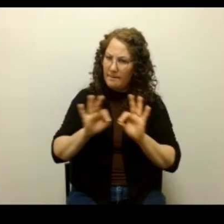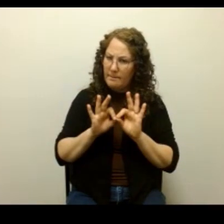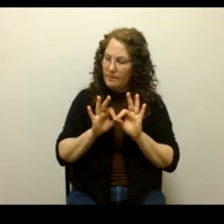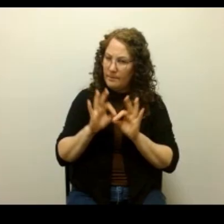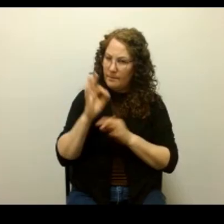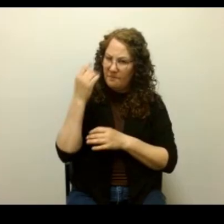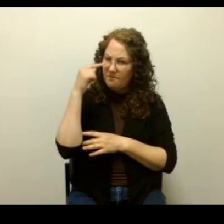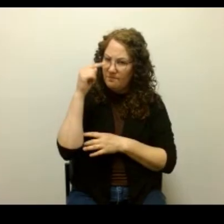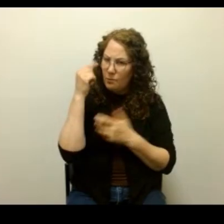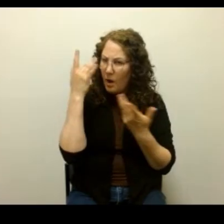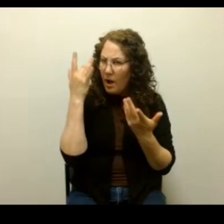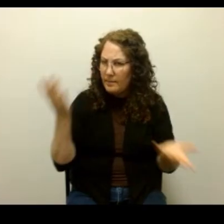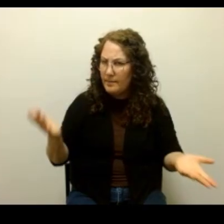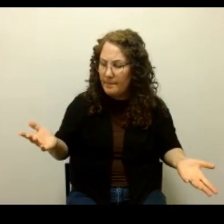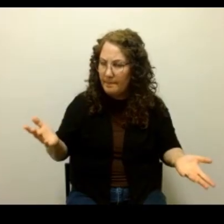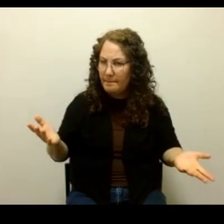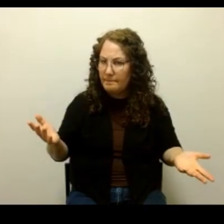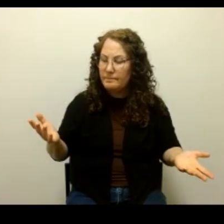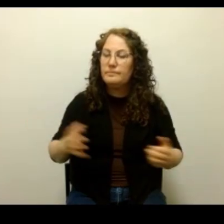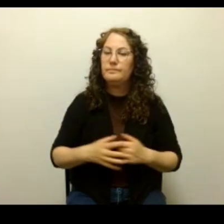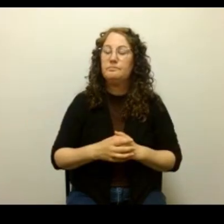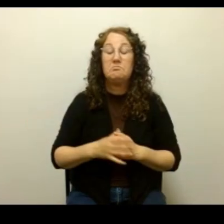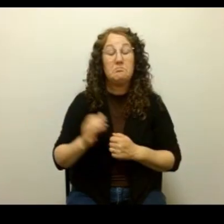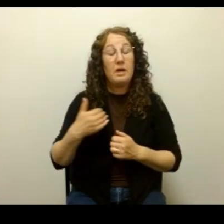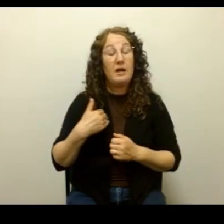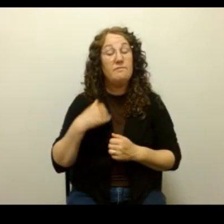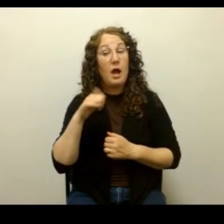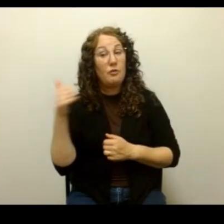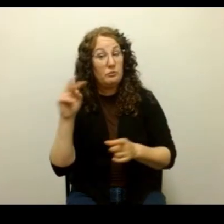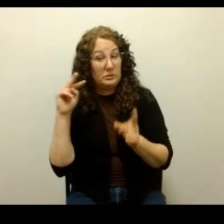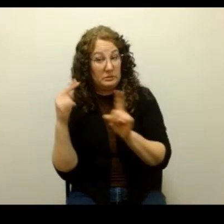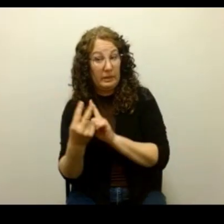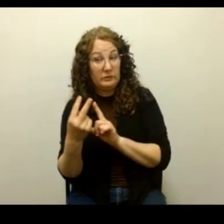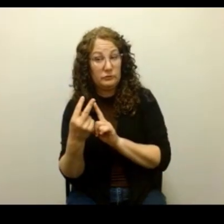significant? Are there other perspectives to consider?